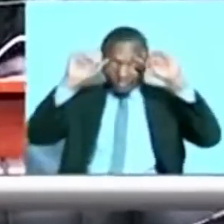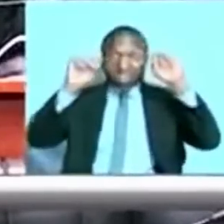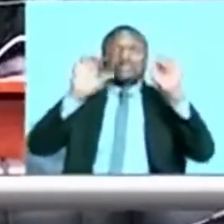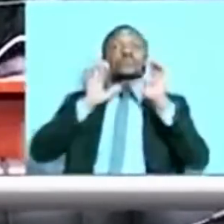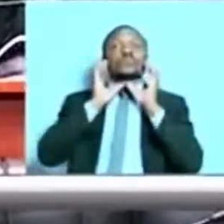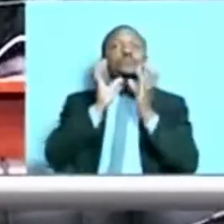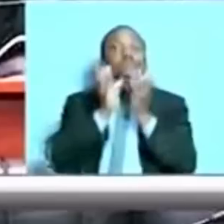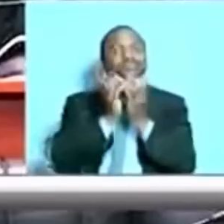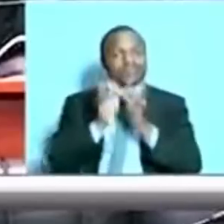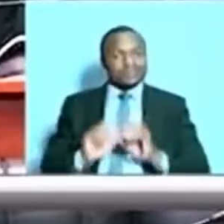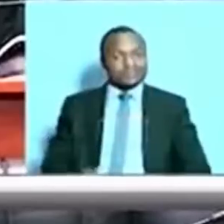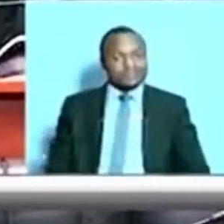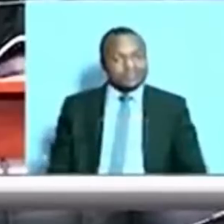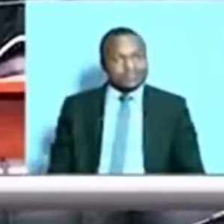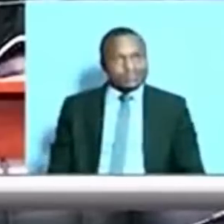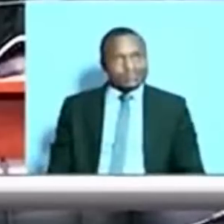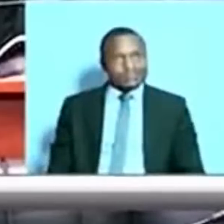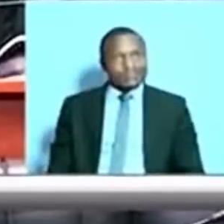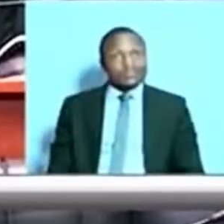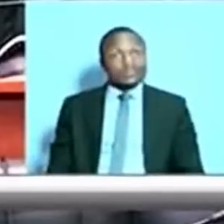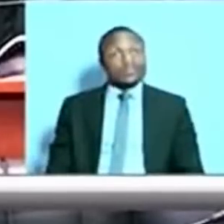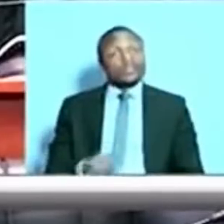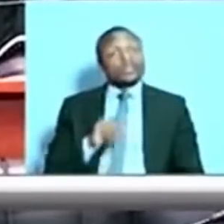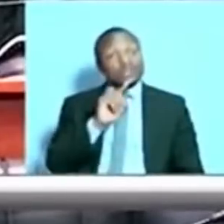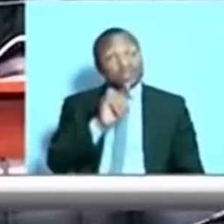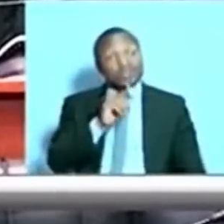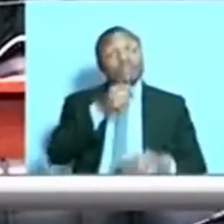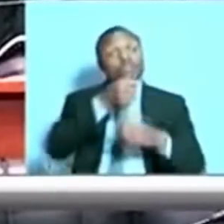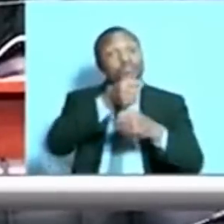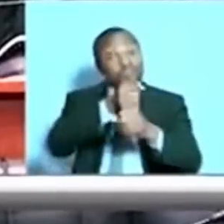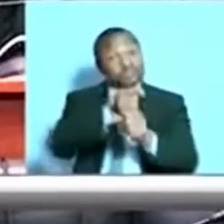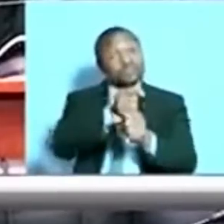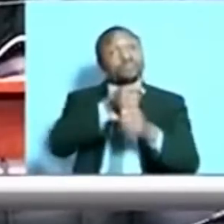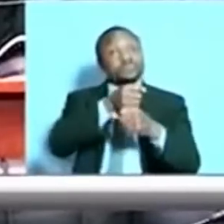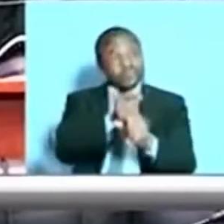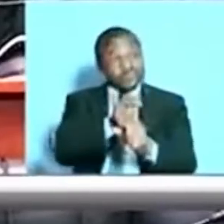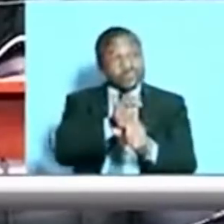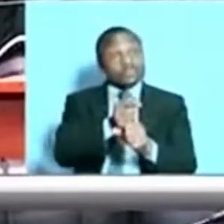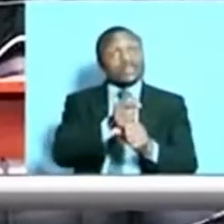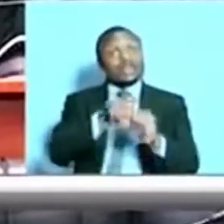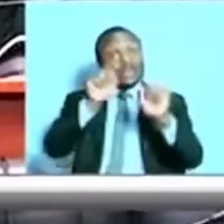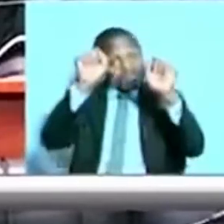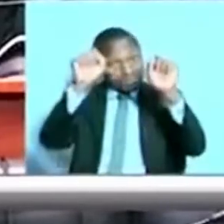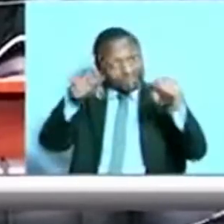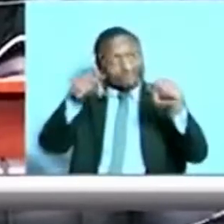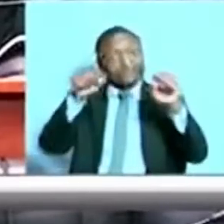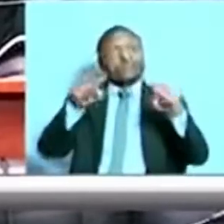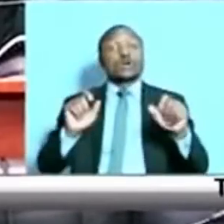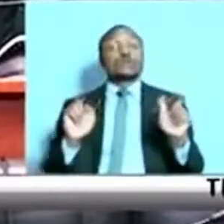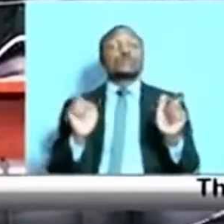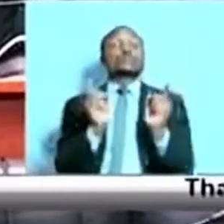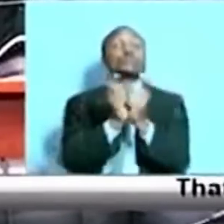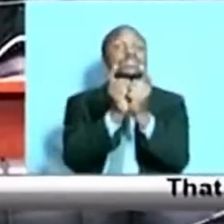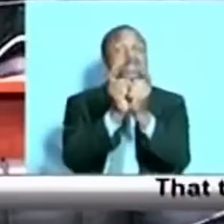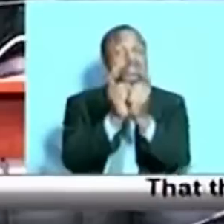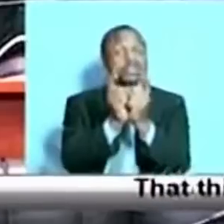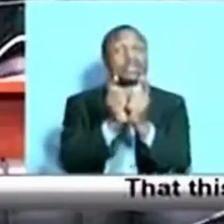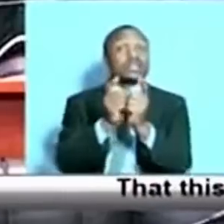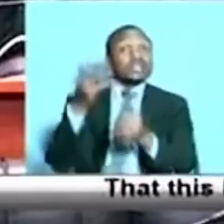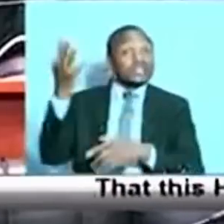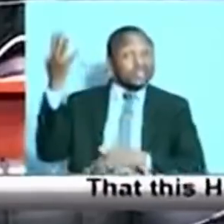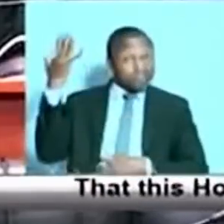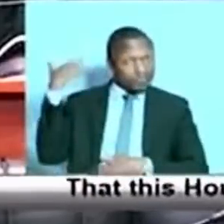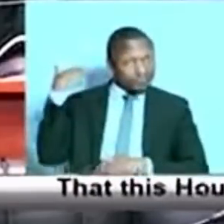Mozambique, wherein he was made or he was able to meet the